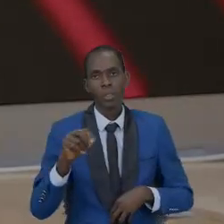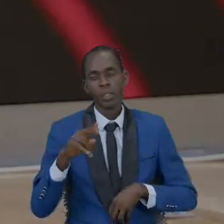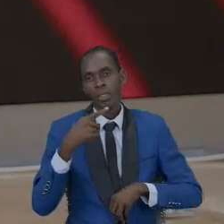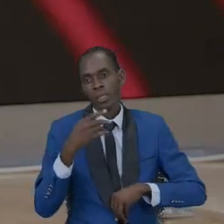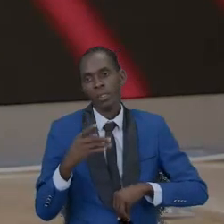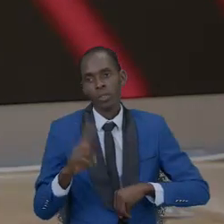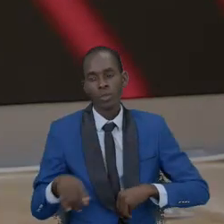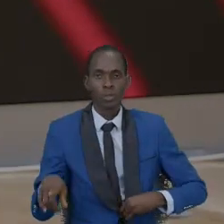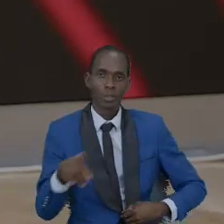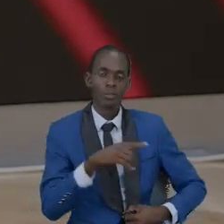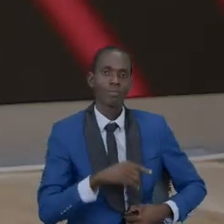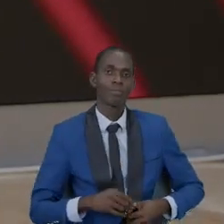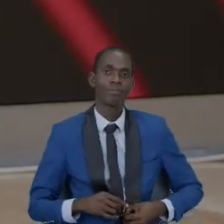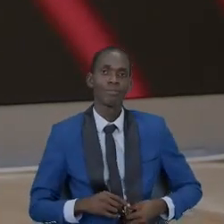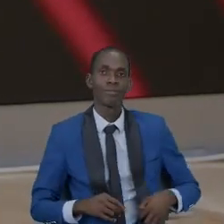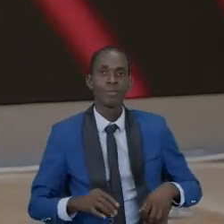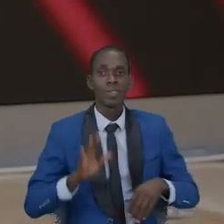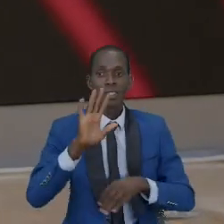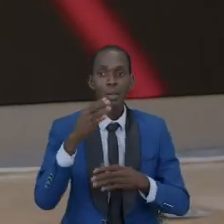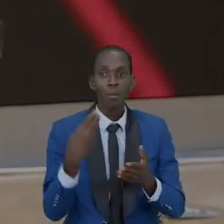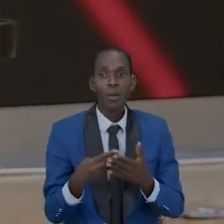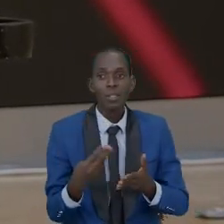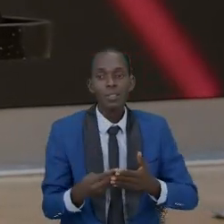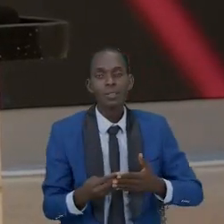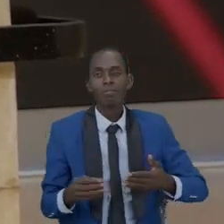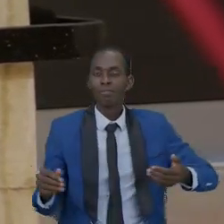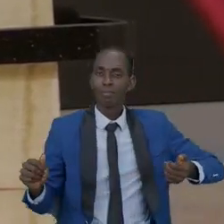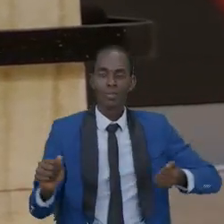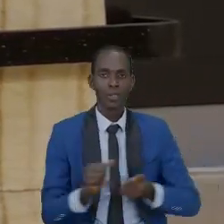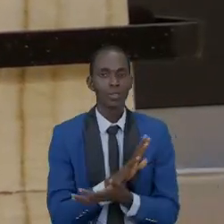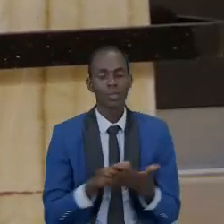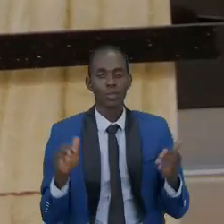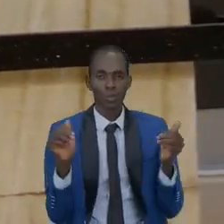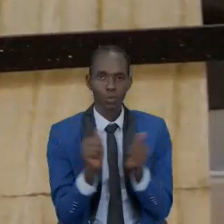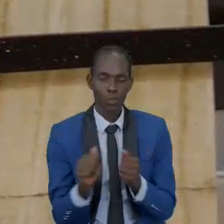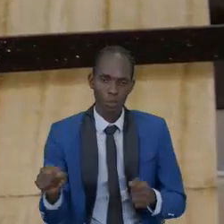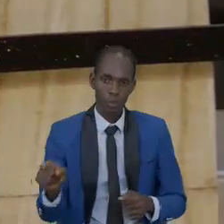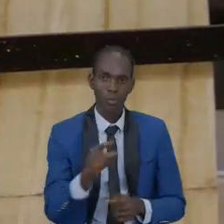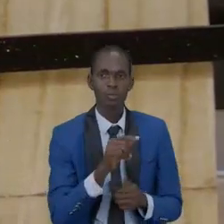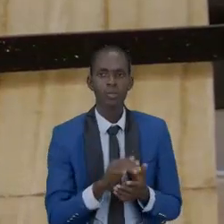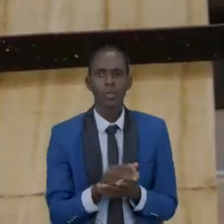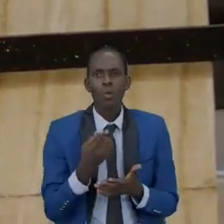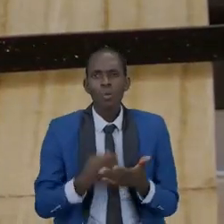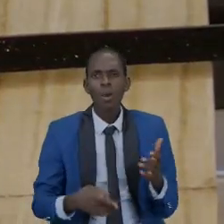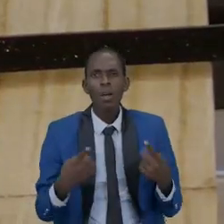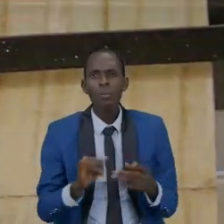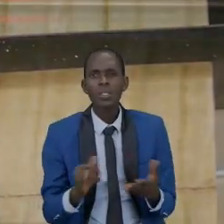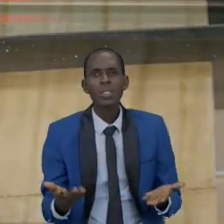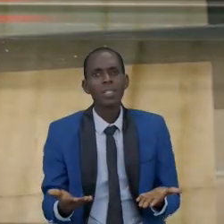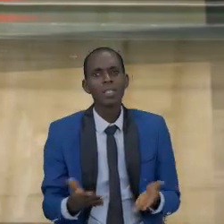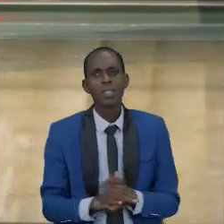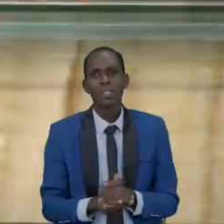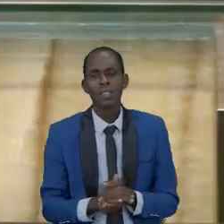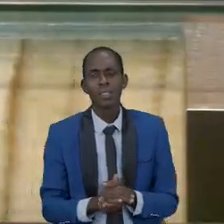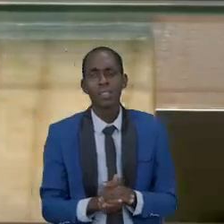unto him, thy money perish with thee. What's happening here?